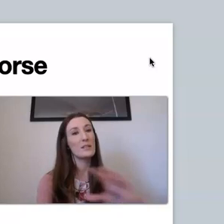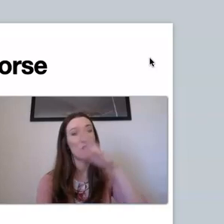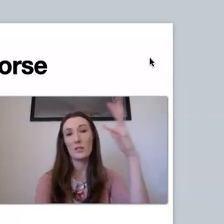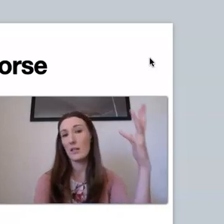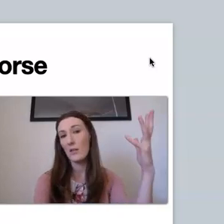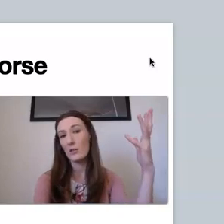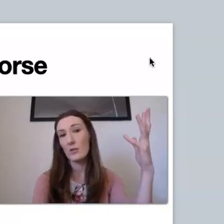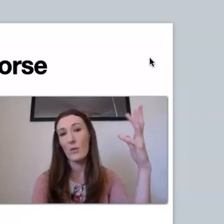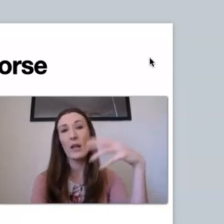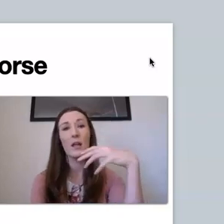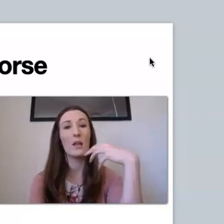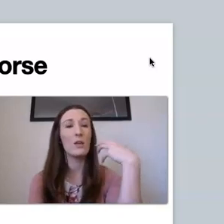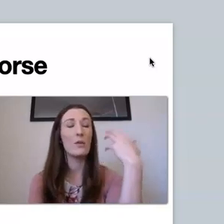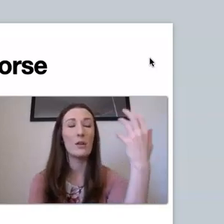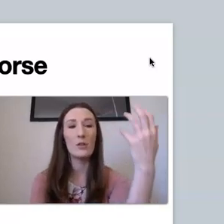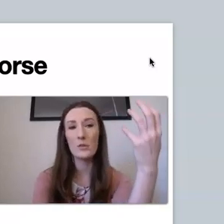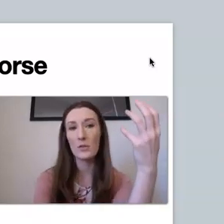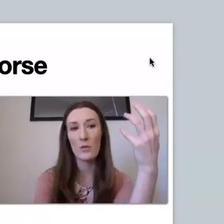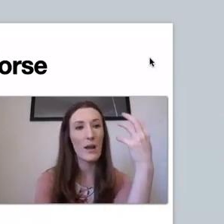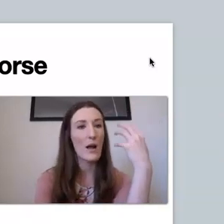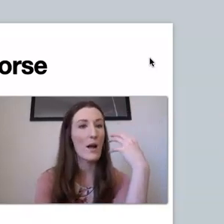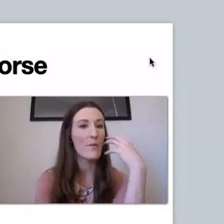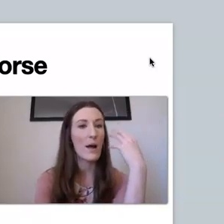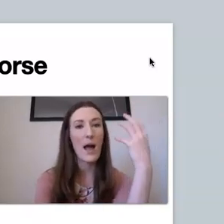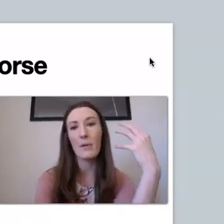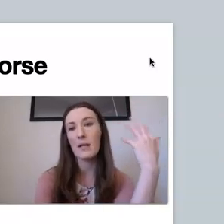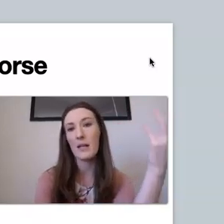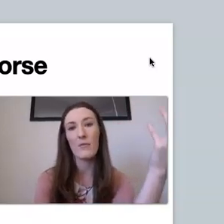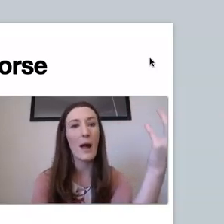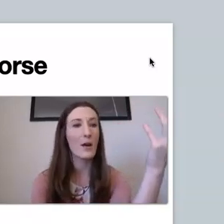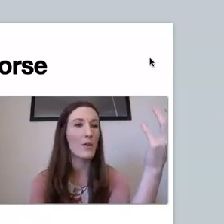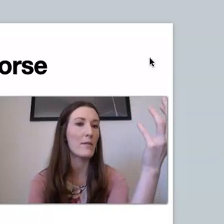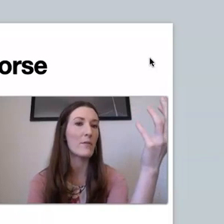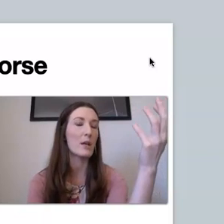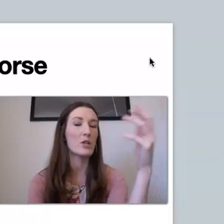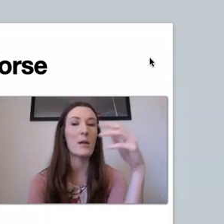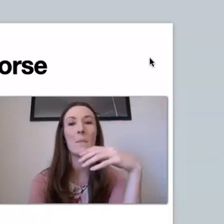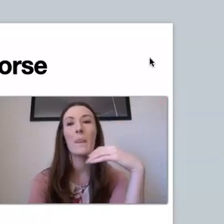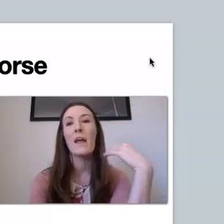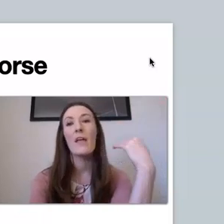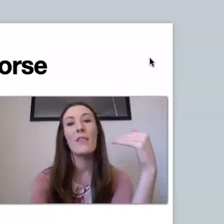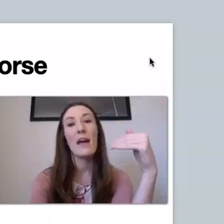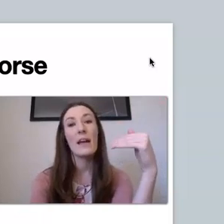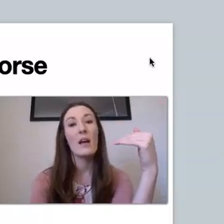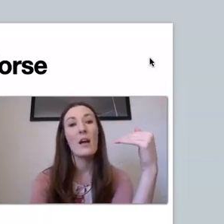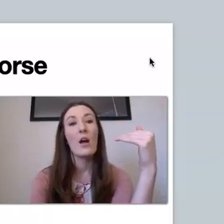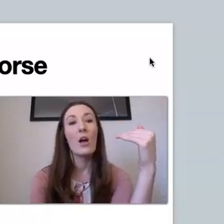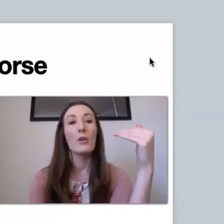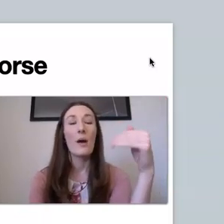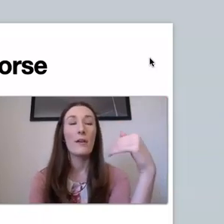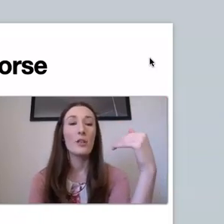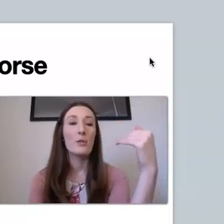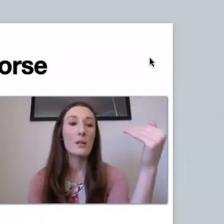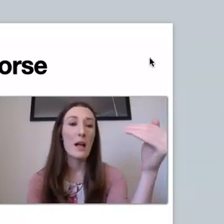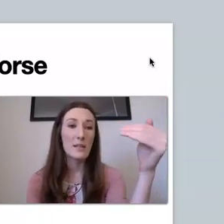to, this is just another story. You introduce the story of what happened, give background information. Then